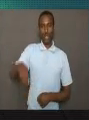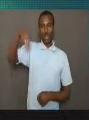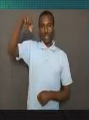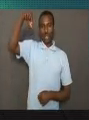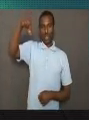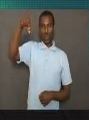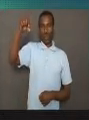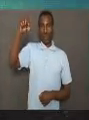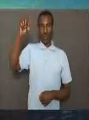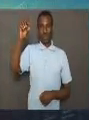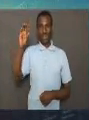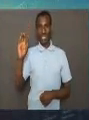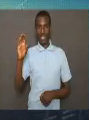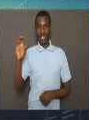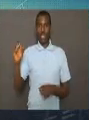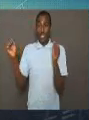work.